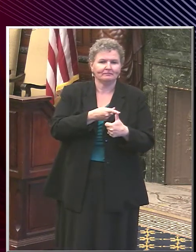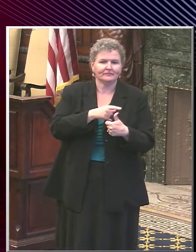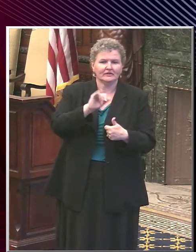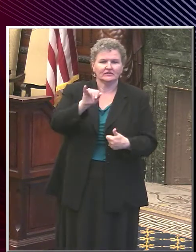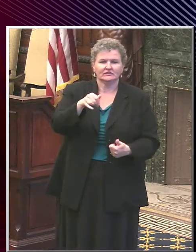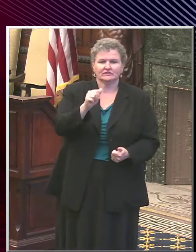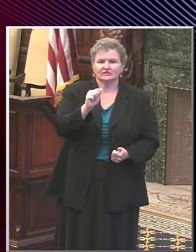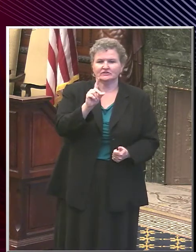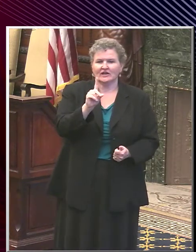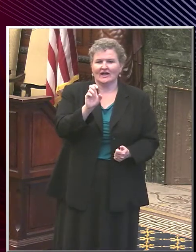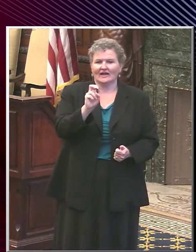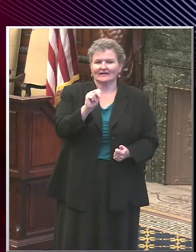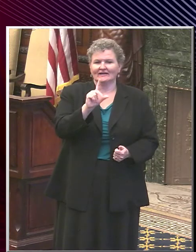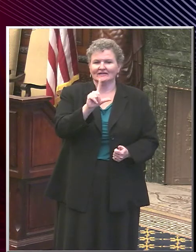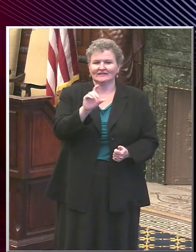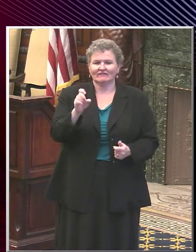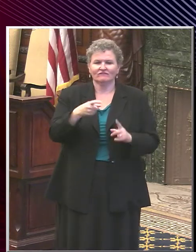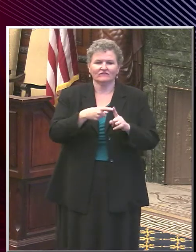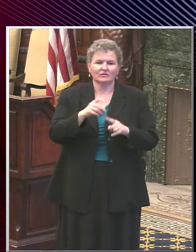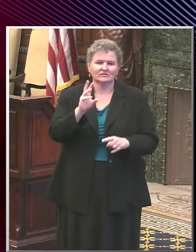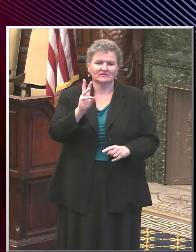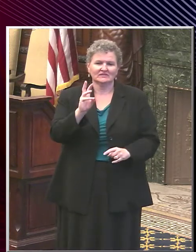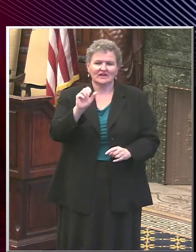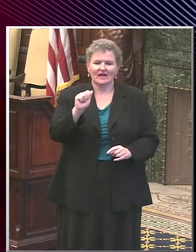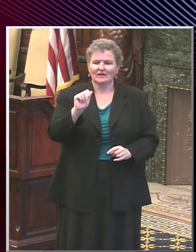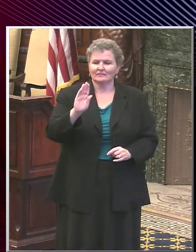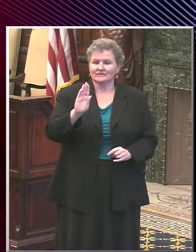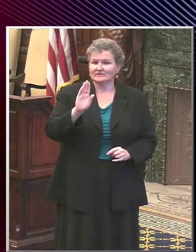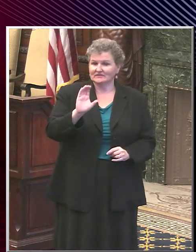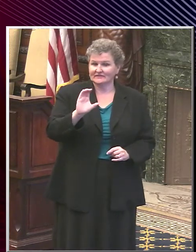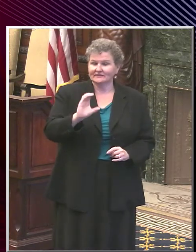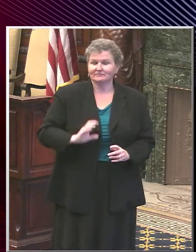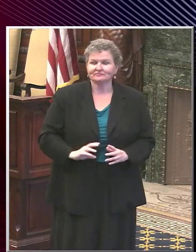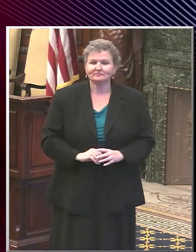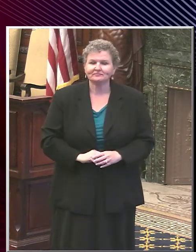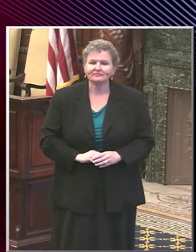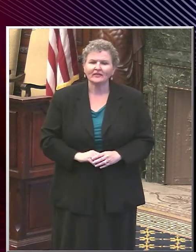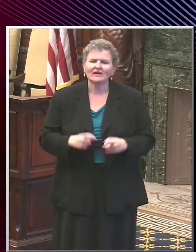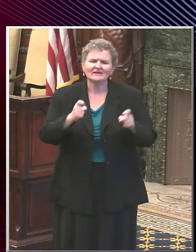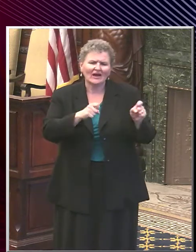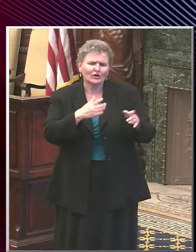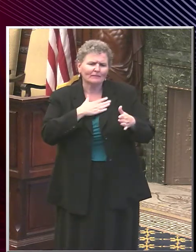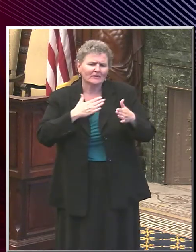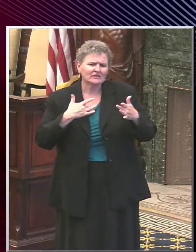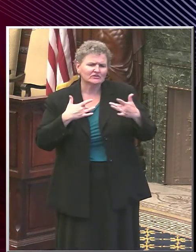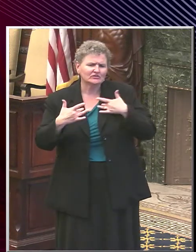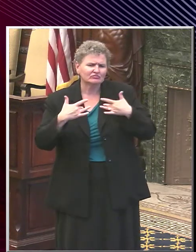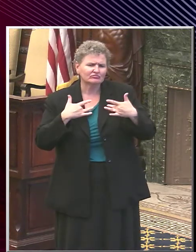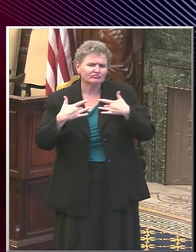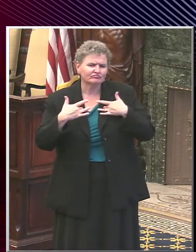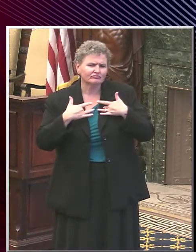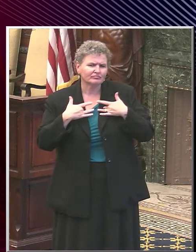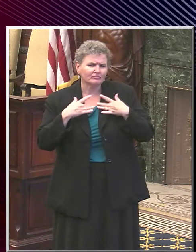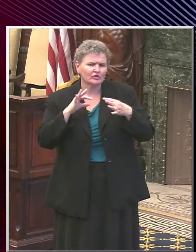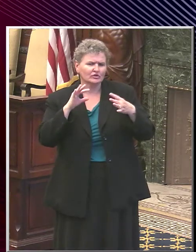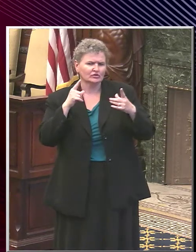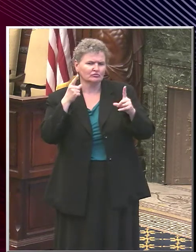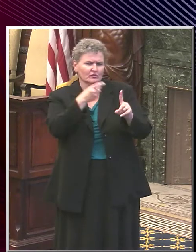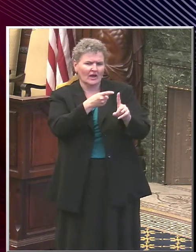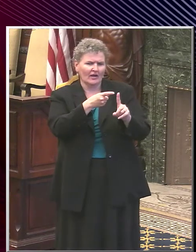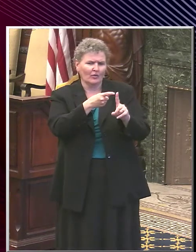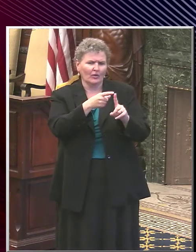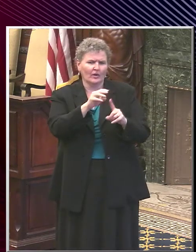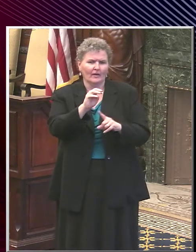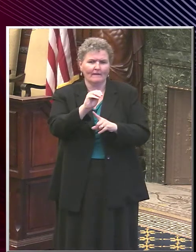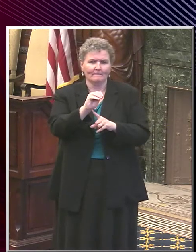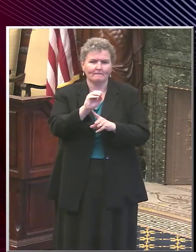6 ABC. Hey there, can you guys address concerns now that 17 Marlins players have tested positive? Could they